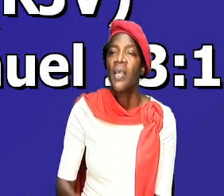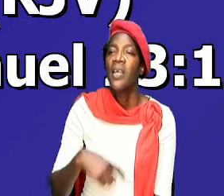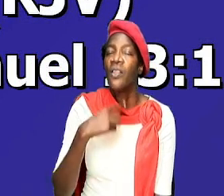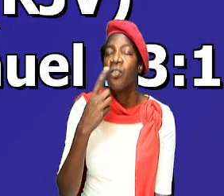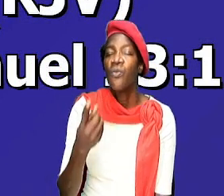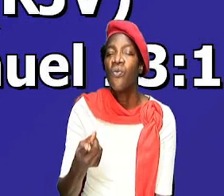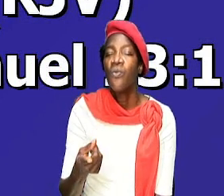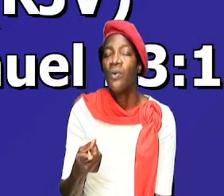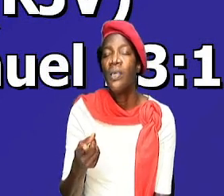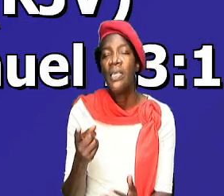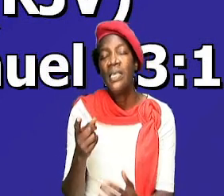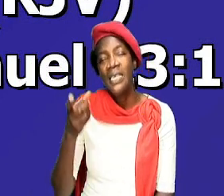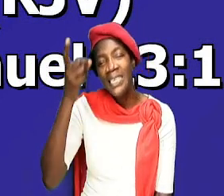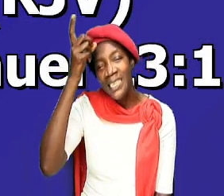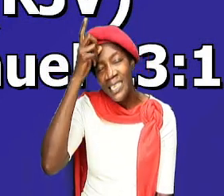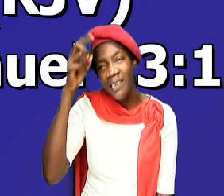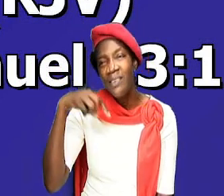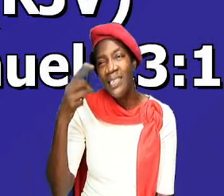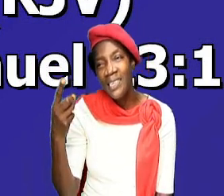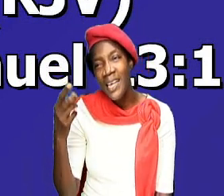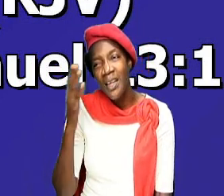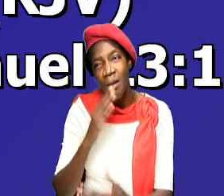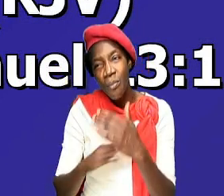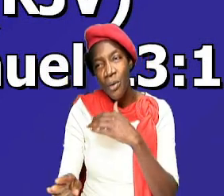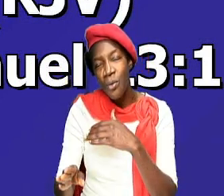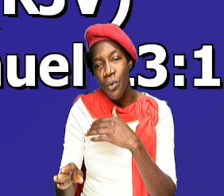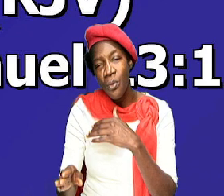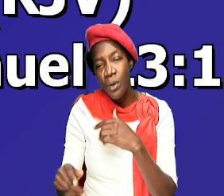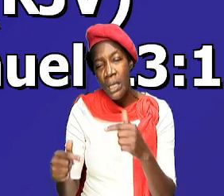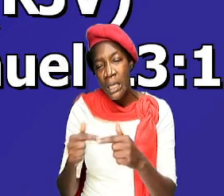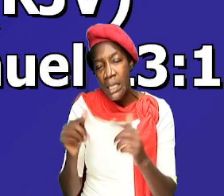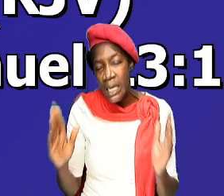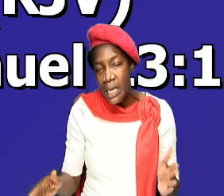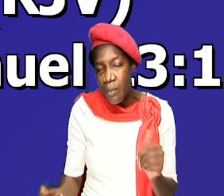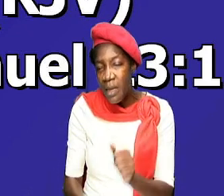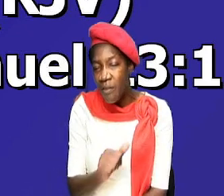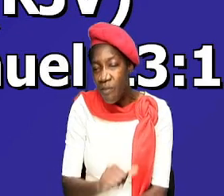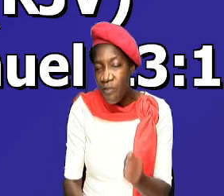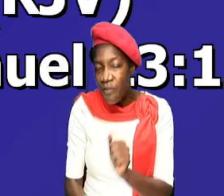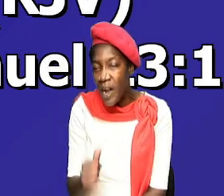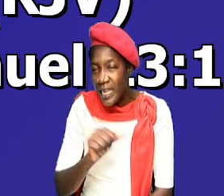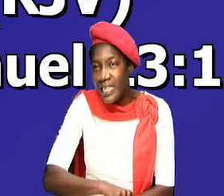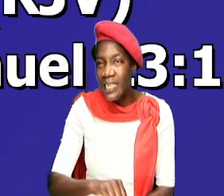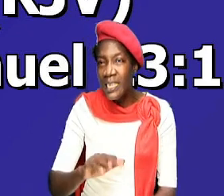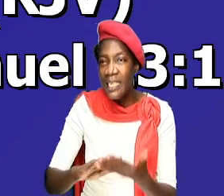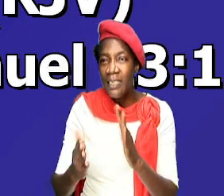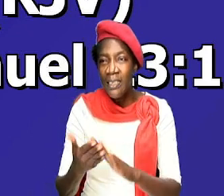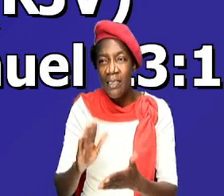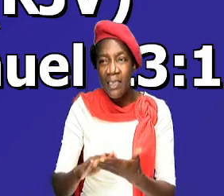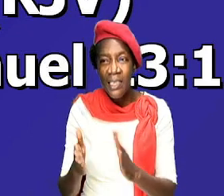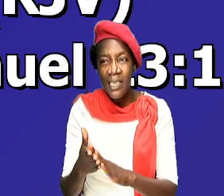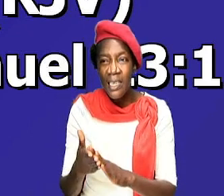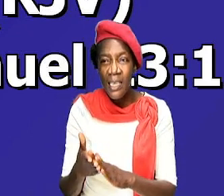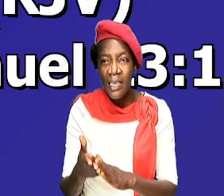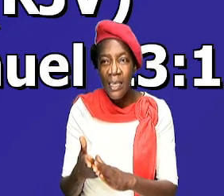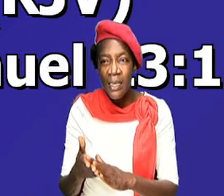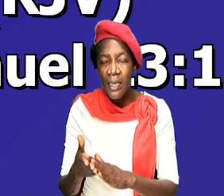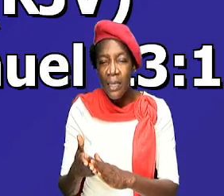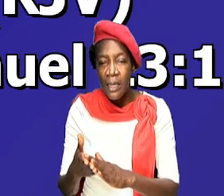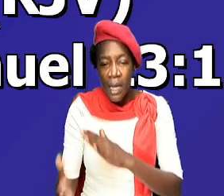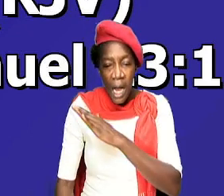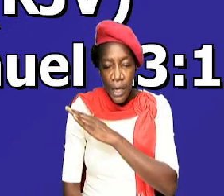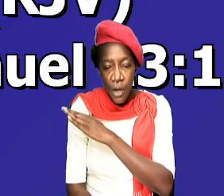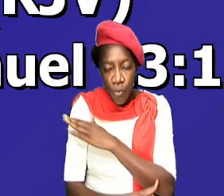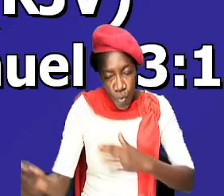David, saying, behold, the Philistines fight against Keilah, and they rob